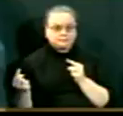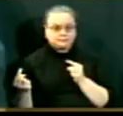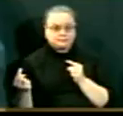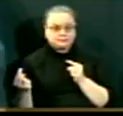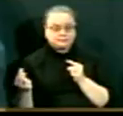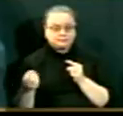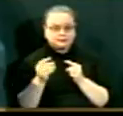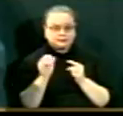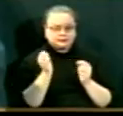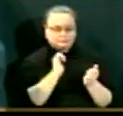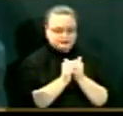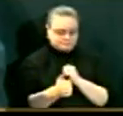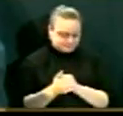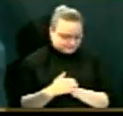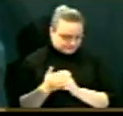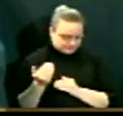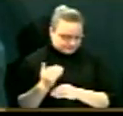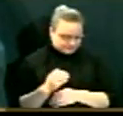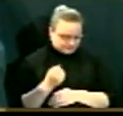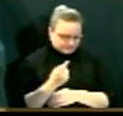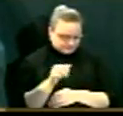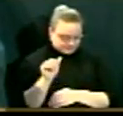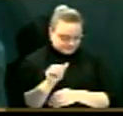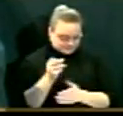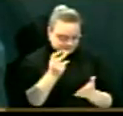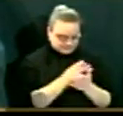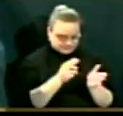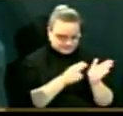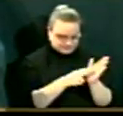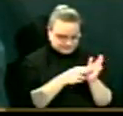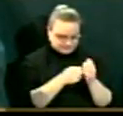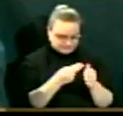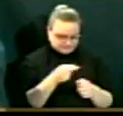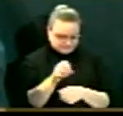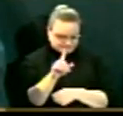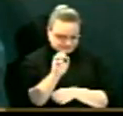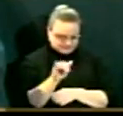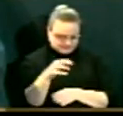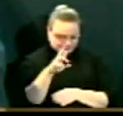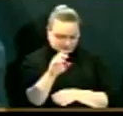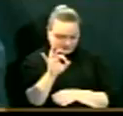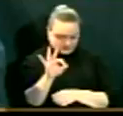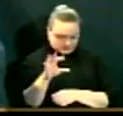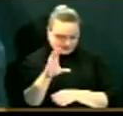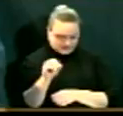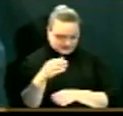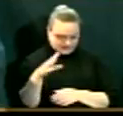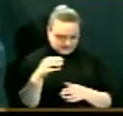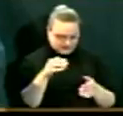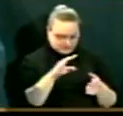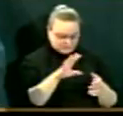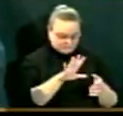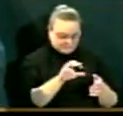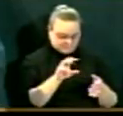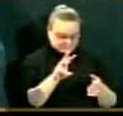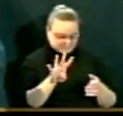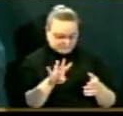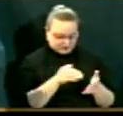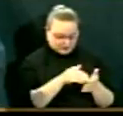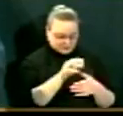All opposed? Motion carries. 11A, approve contract with Henley Roofing Company in the amount of